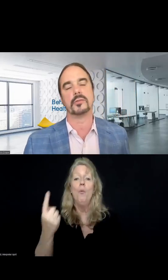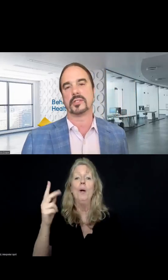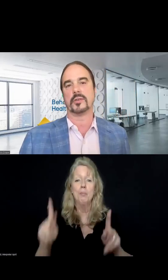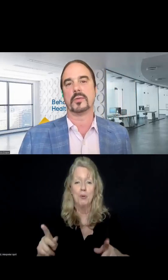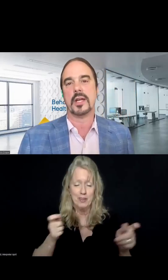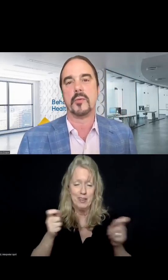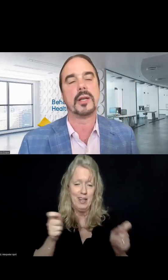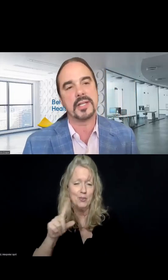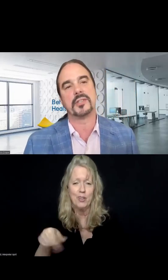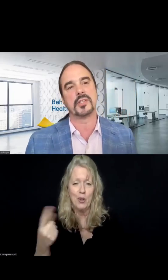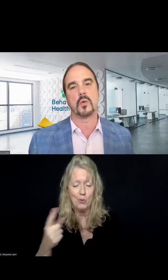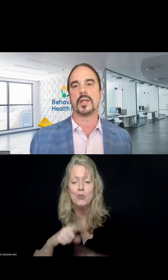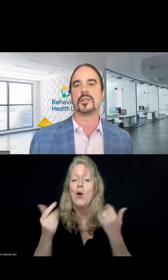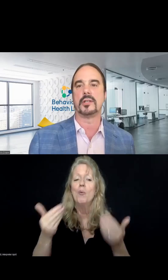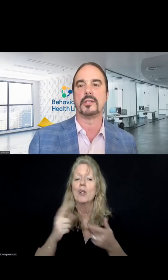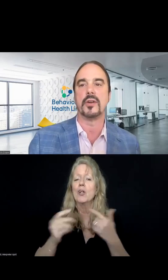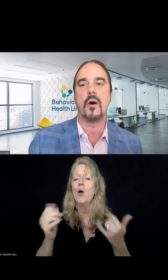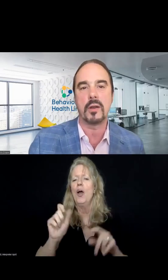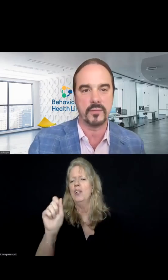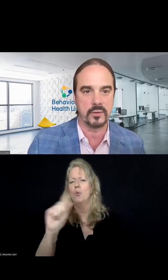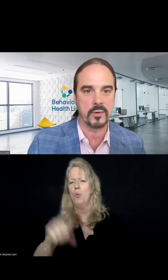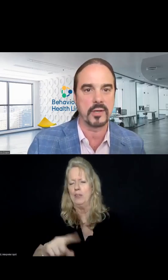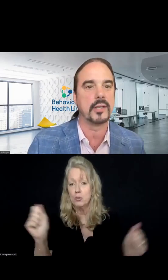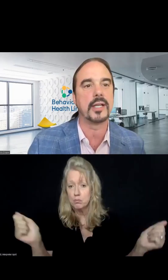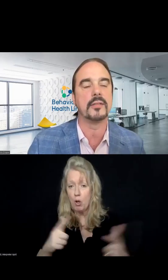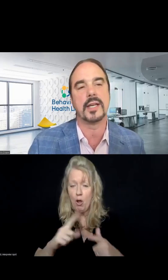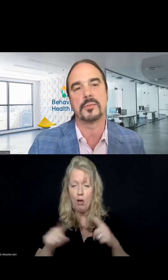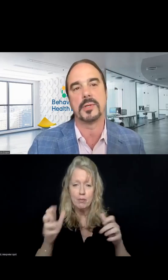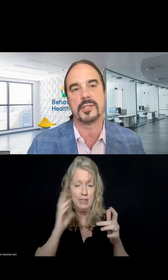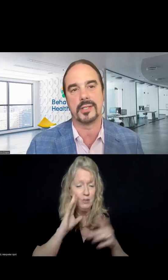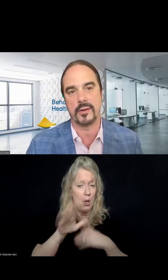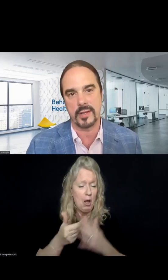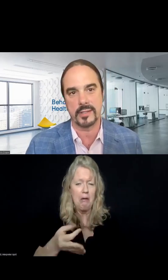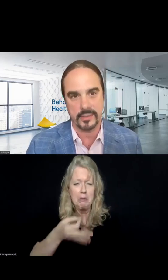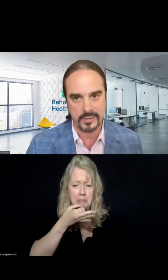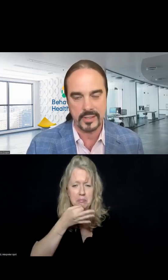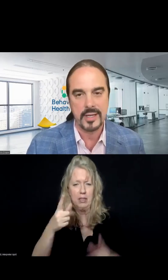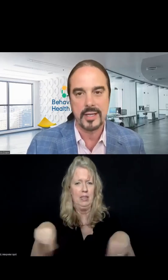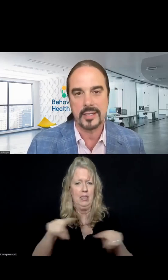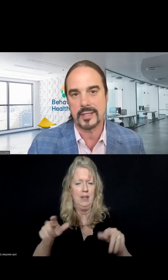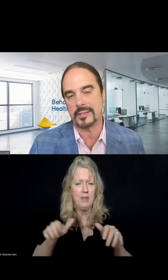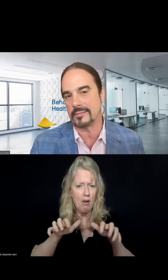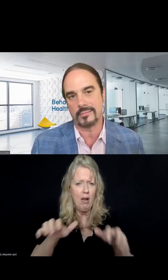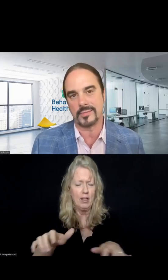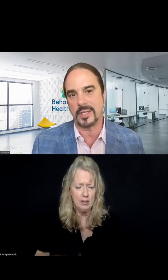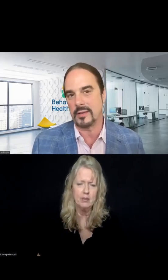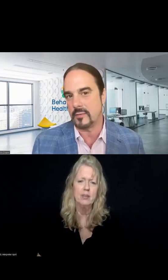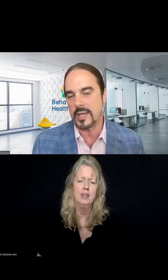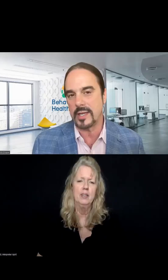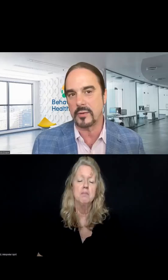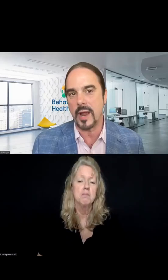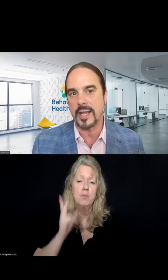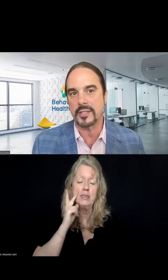it alone. So we're going to pitch this question to all of you, our collective experts in the audience, and see